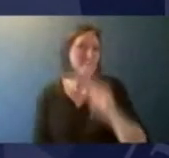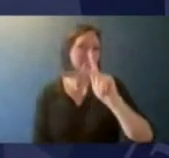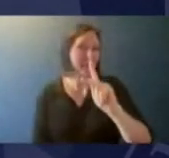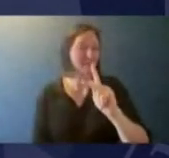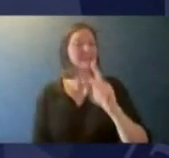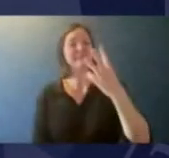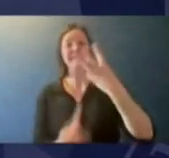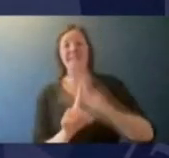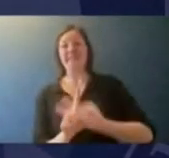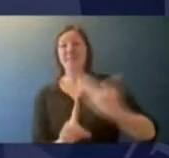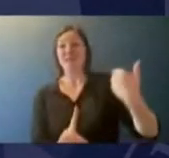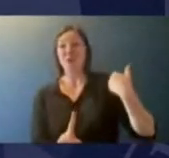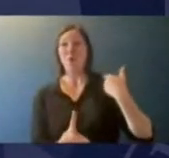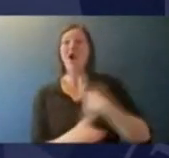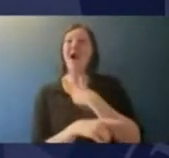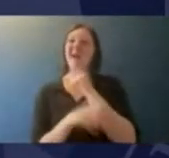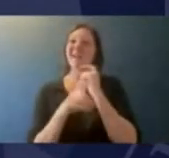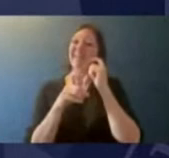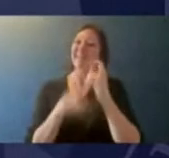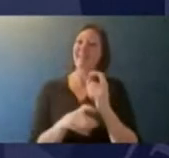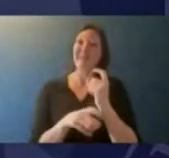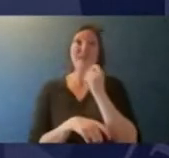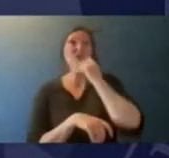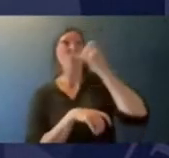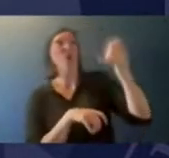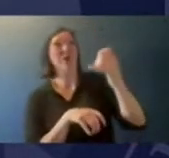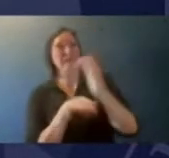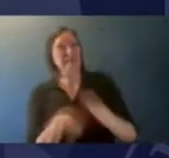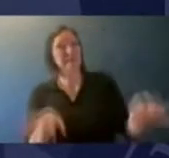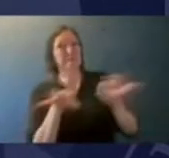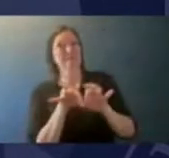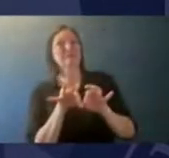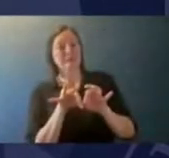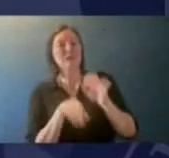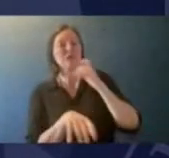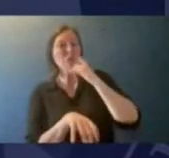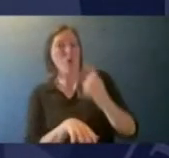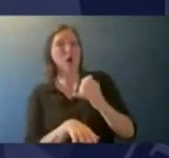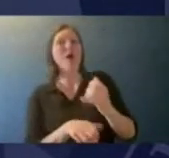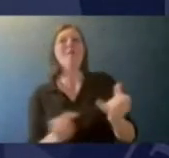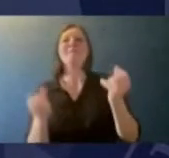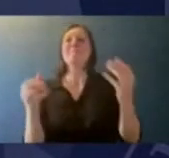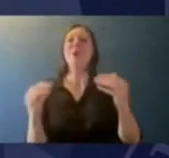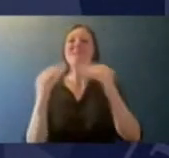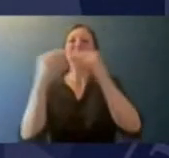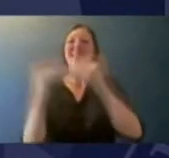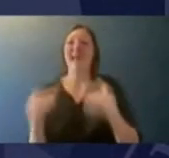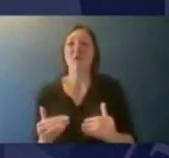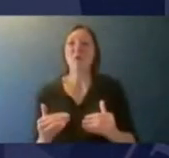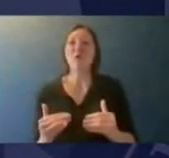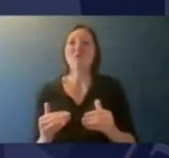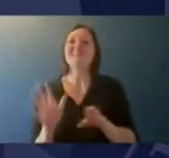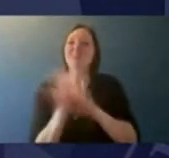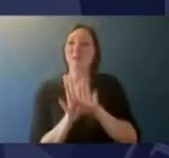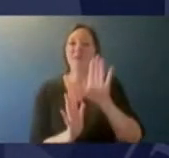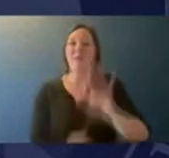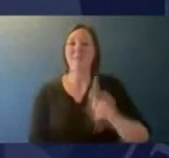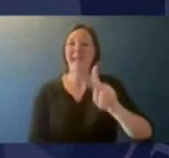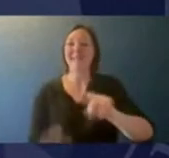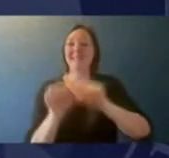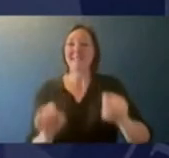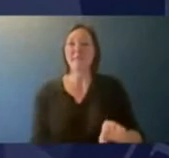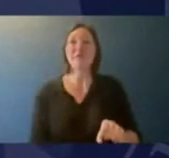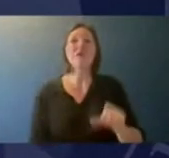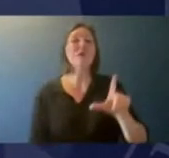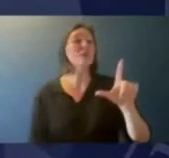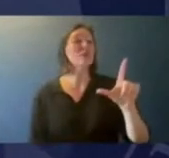ago, I issued an urgent call for an evolution of the multilateral development bank system. In the